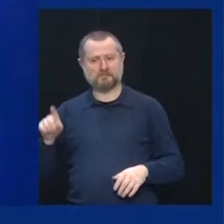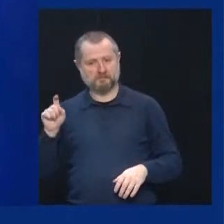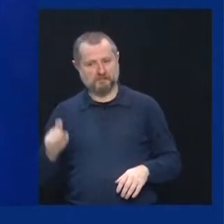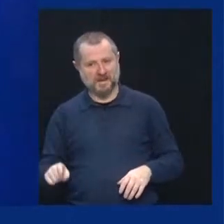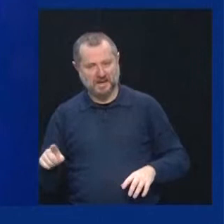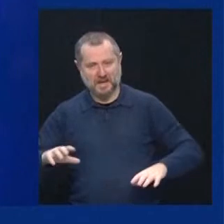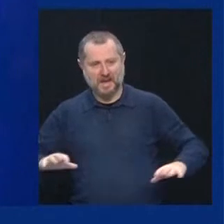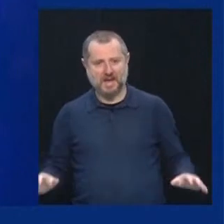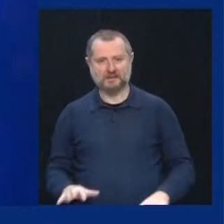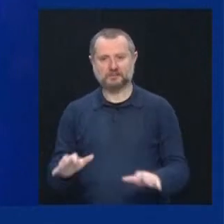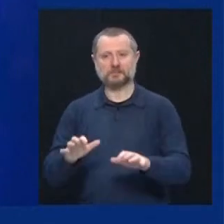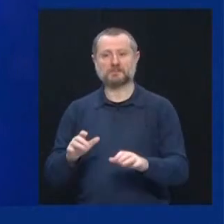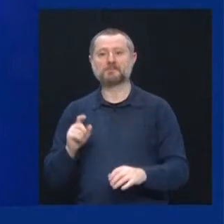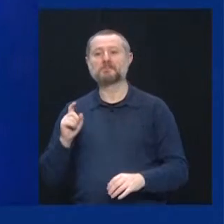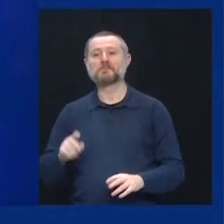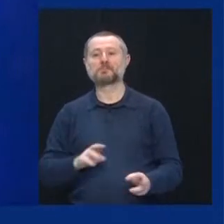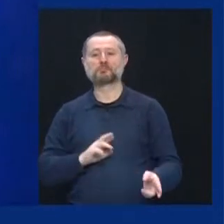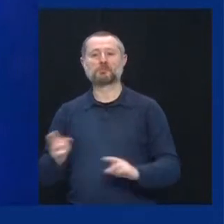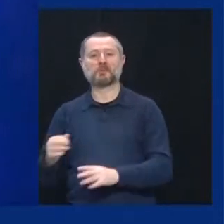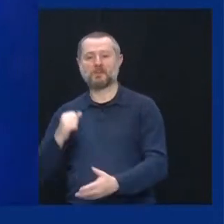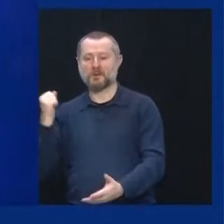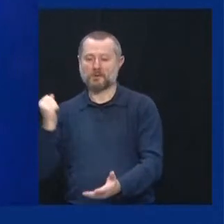going to have a passed